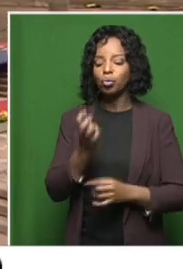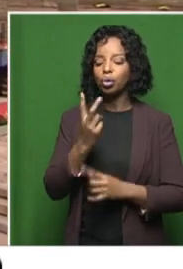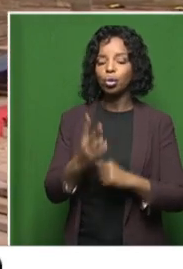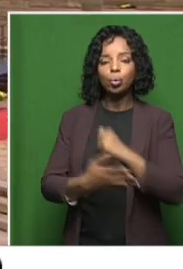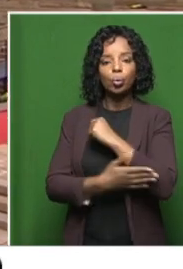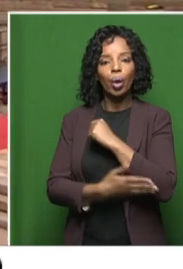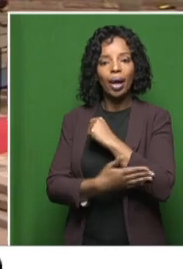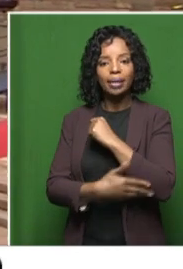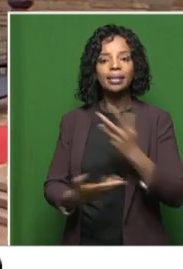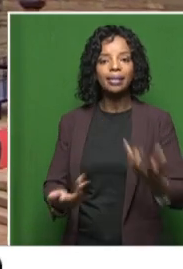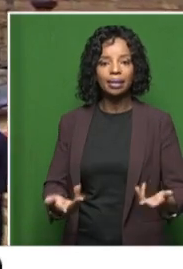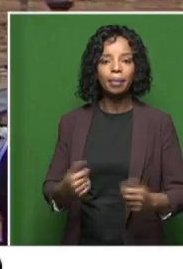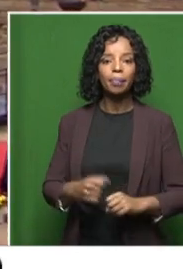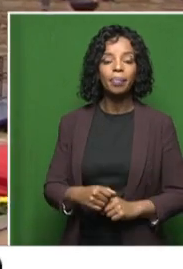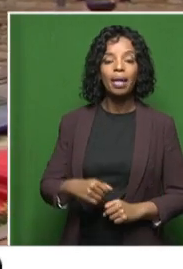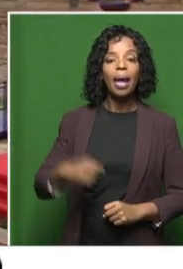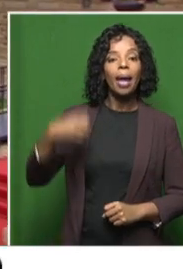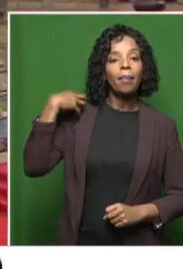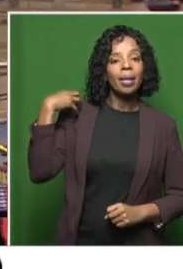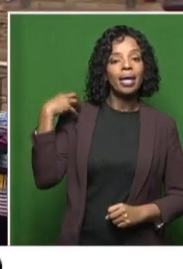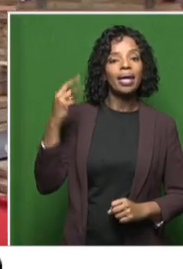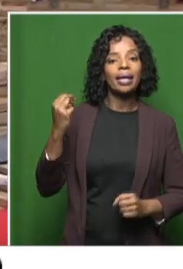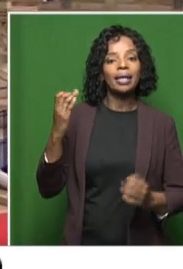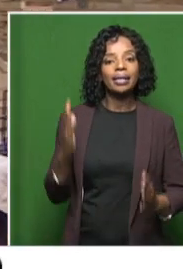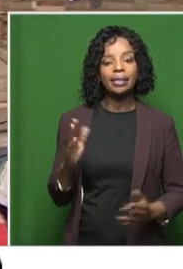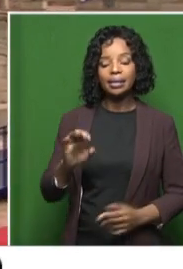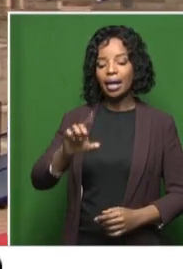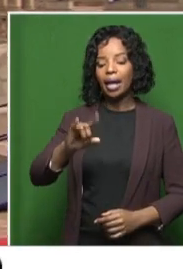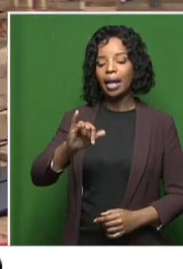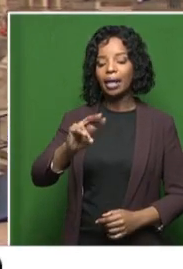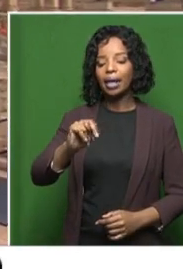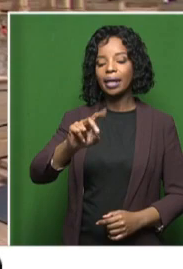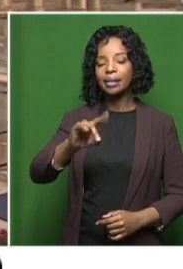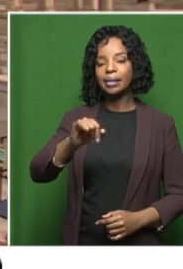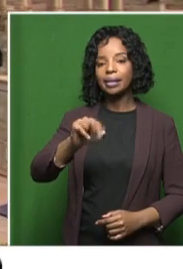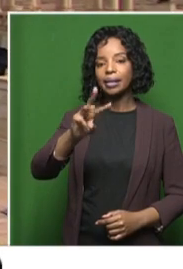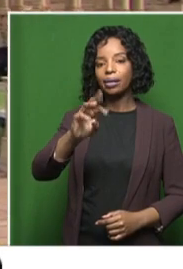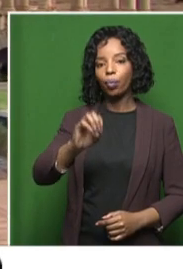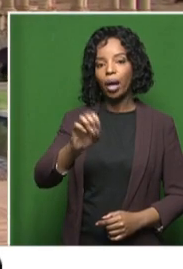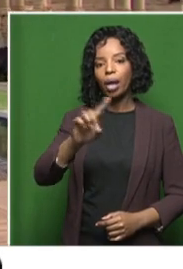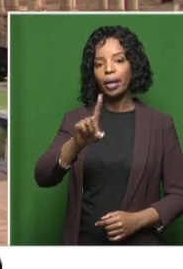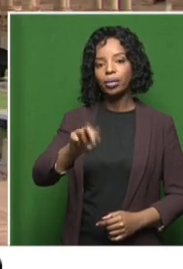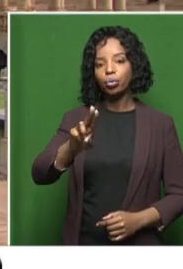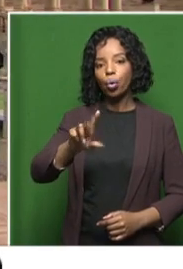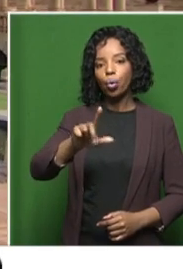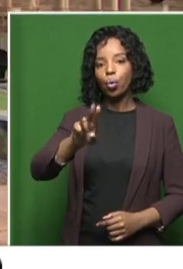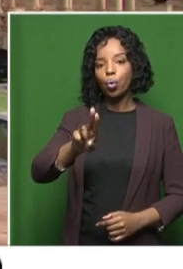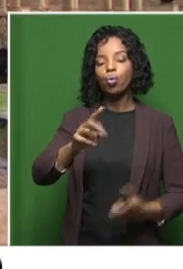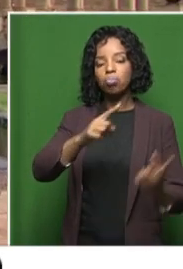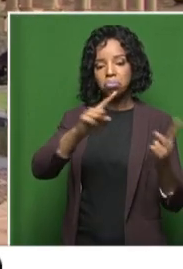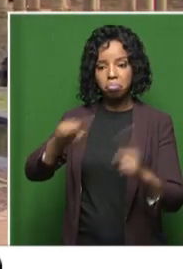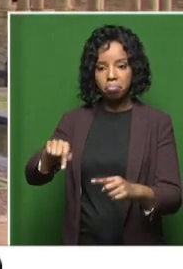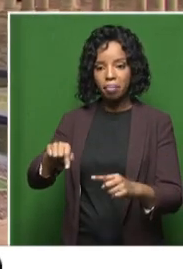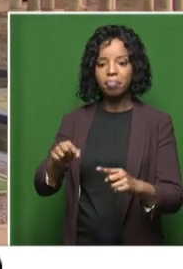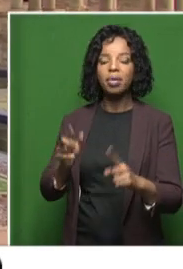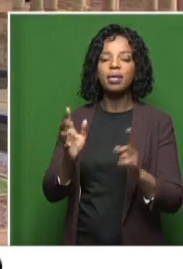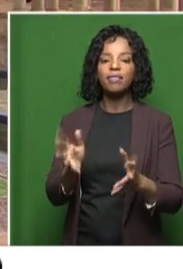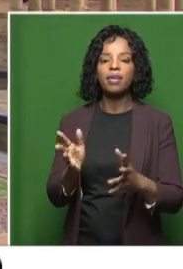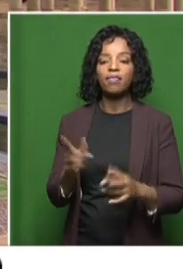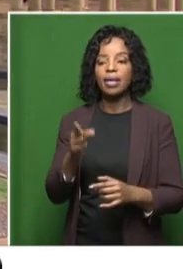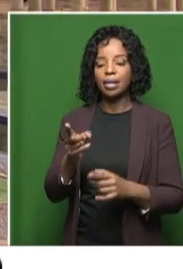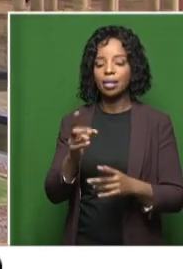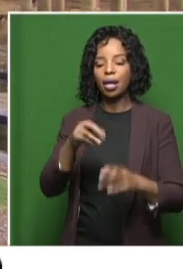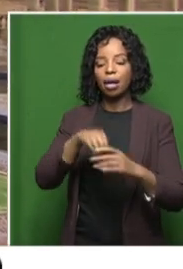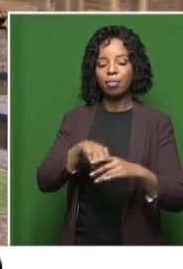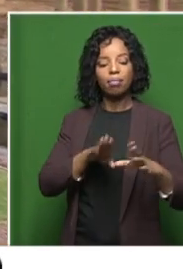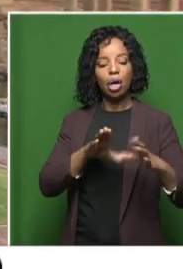Minister Lindiwe Zulu, in fact, has just arrived here, and she will be part of President Cyril Ramaphosa's delegation, particularly when